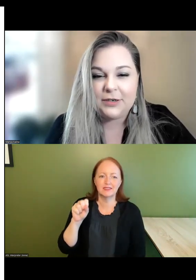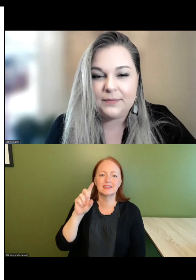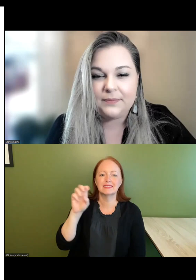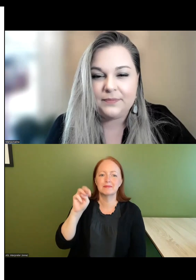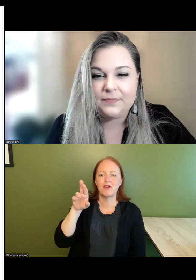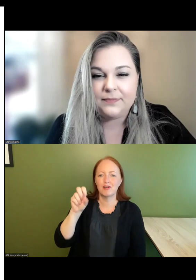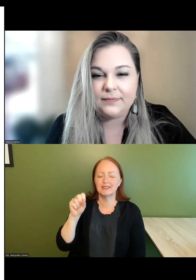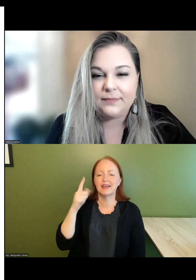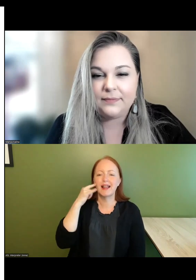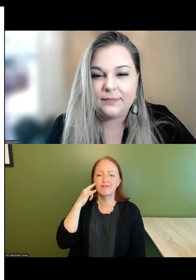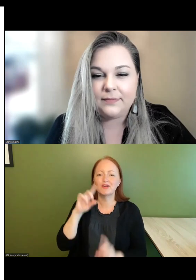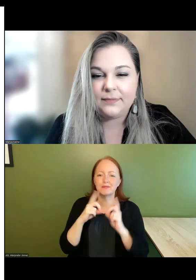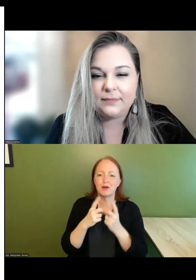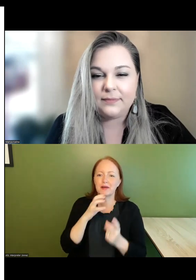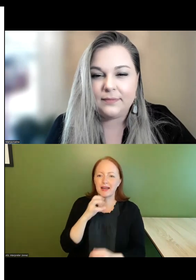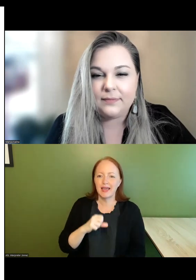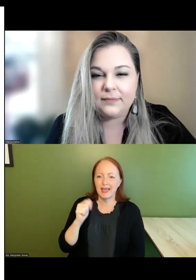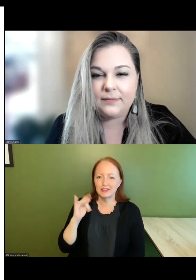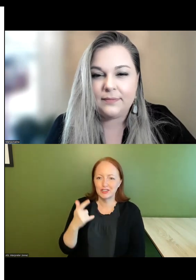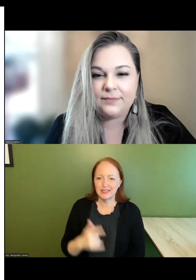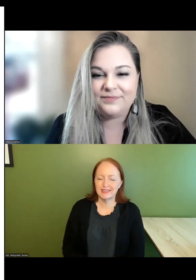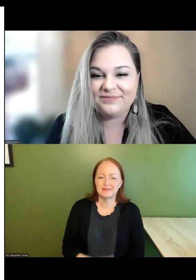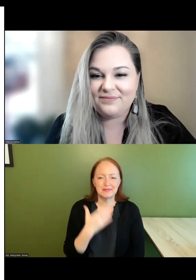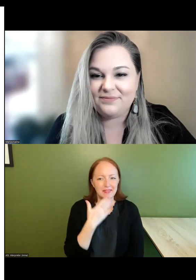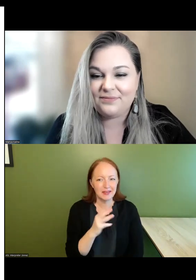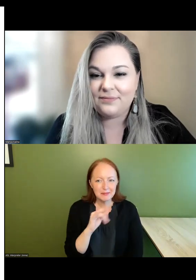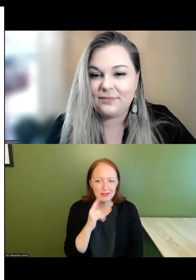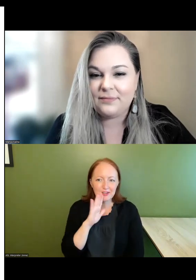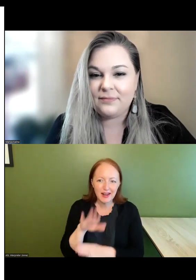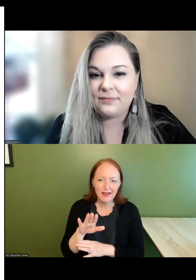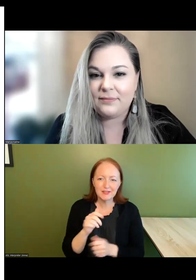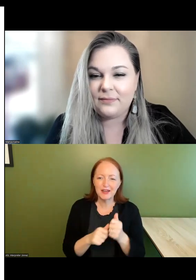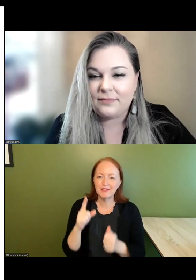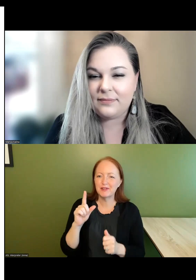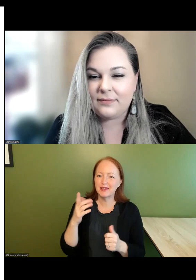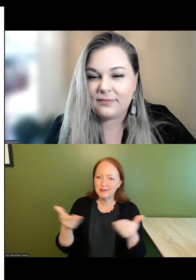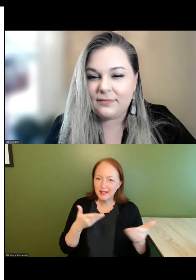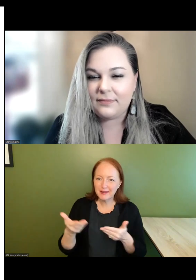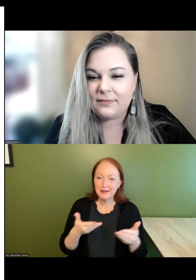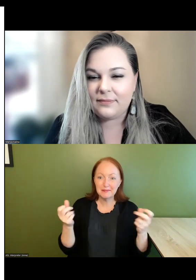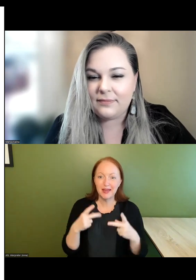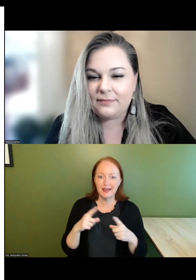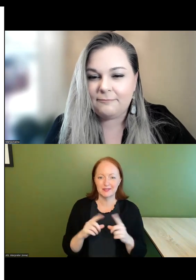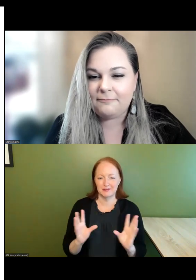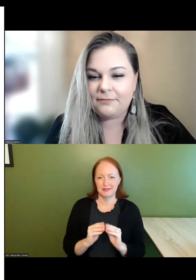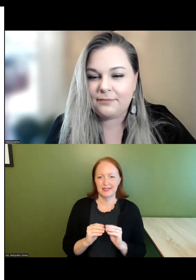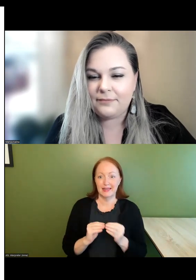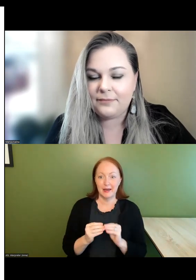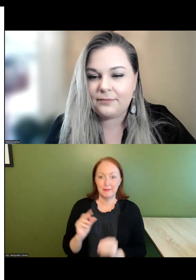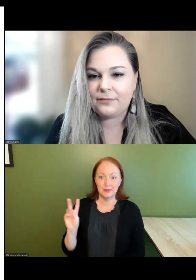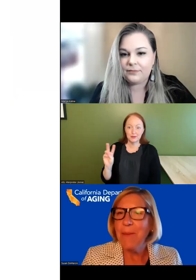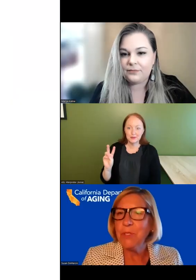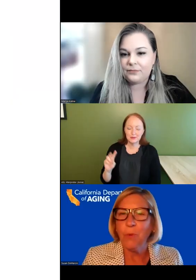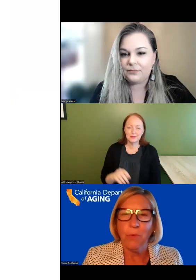of Aging. Thank you, Maria, and good afternoon, everybody. Welcome back to meeting number